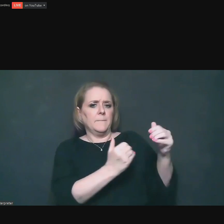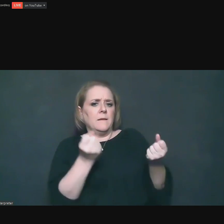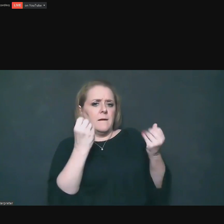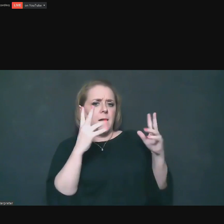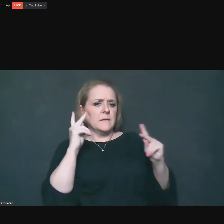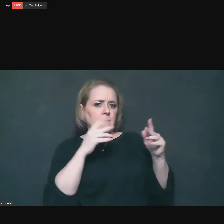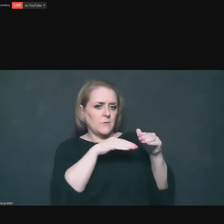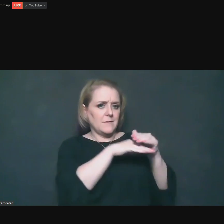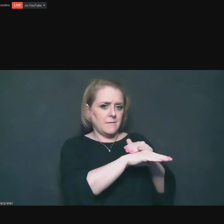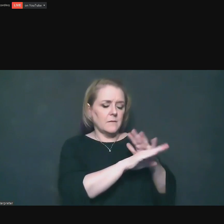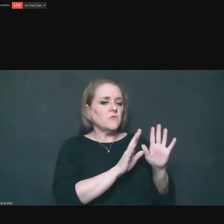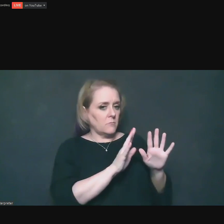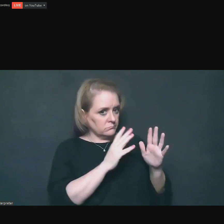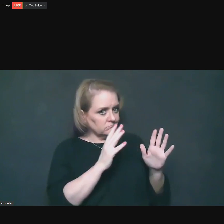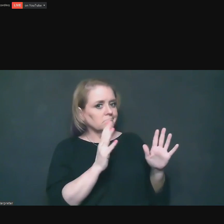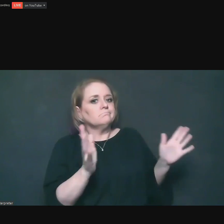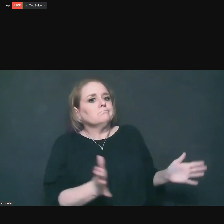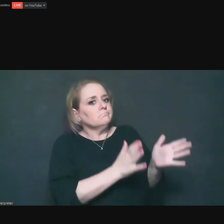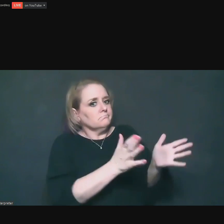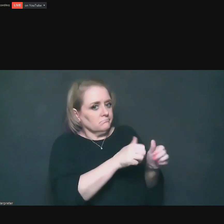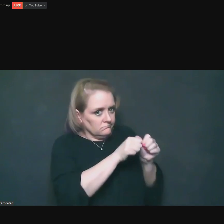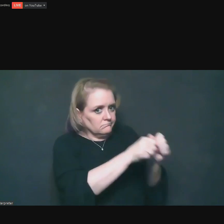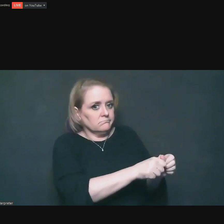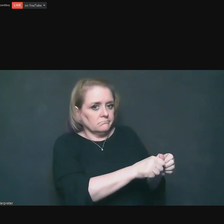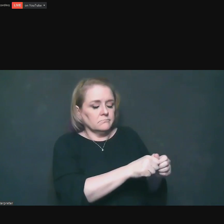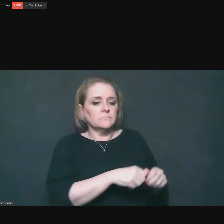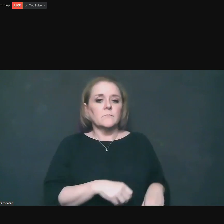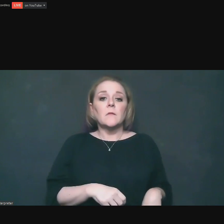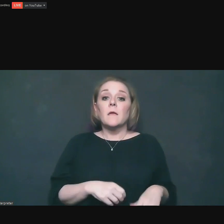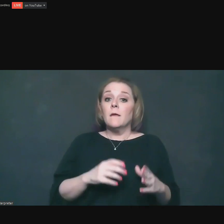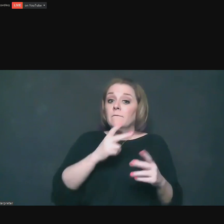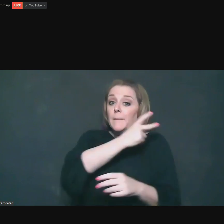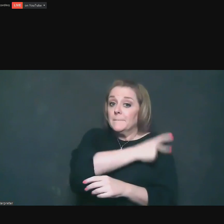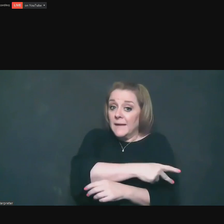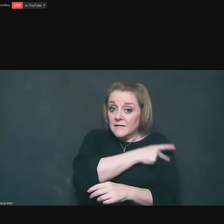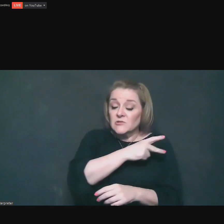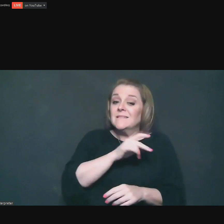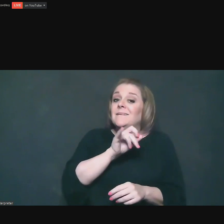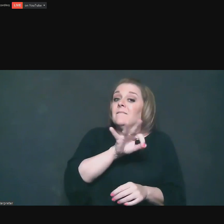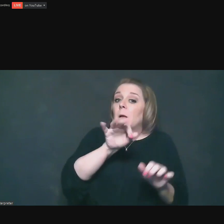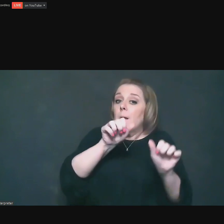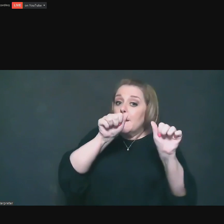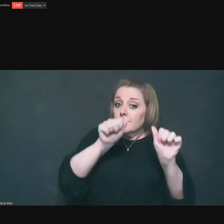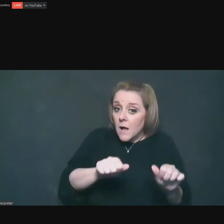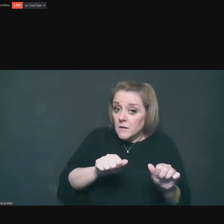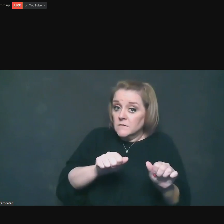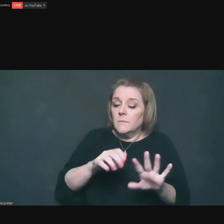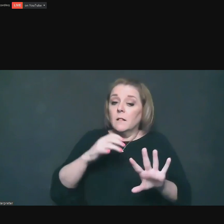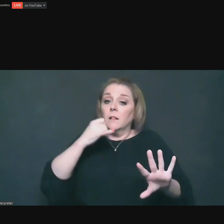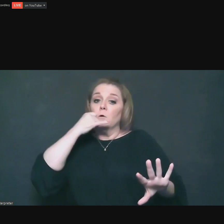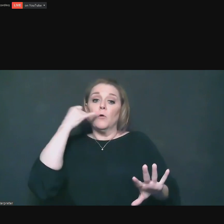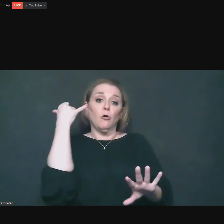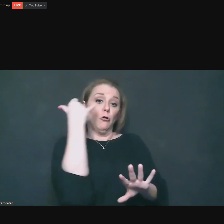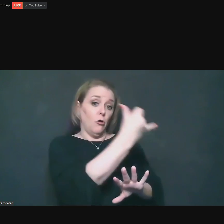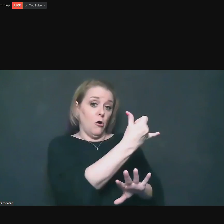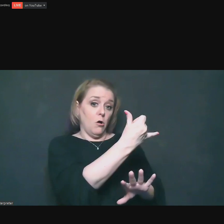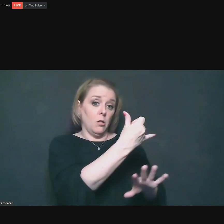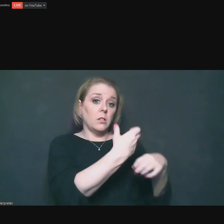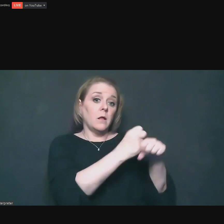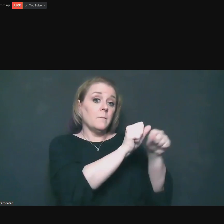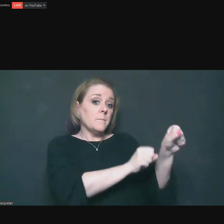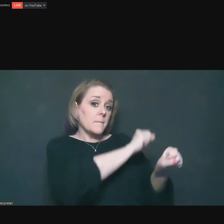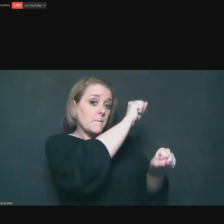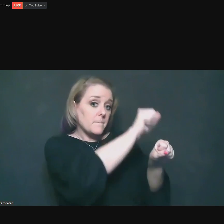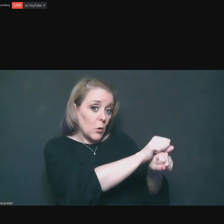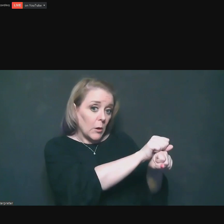encouraging to stick with that and be consistent. We're encouraging patients, if they can, call ahead or set an appointment to reduce the number of people that could